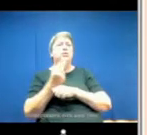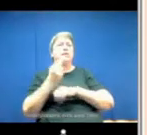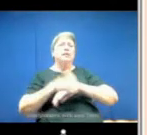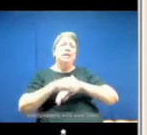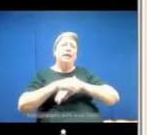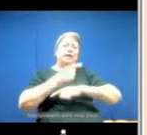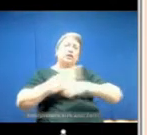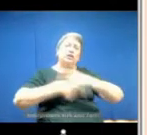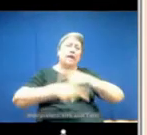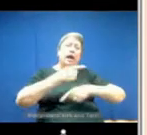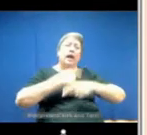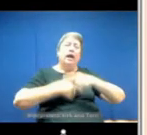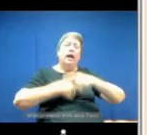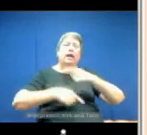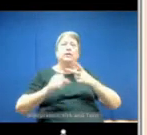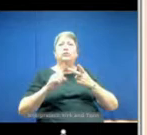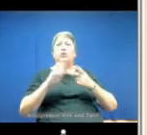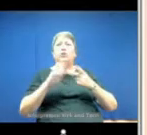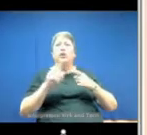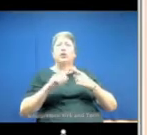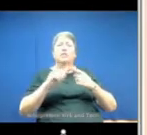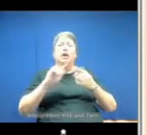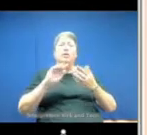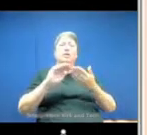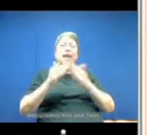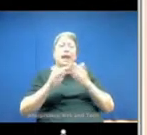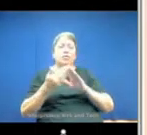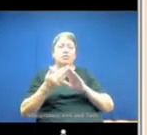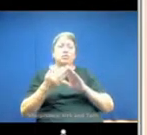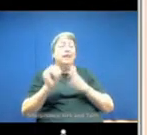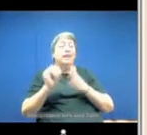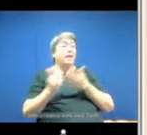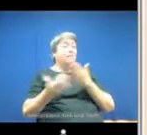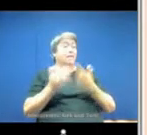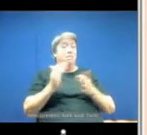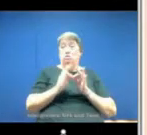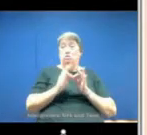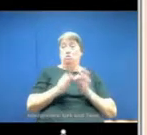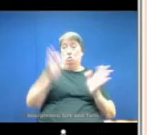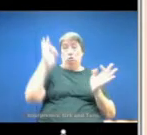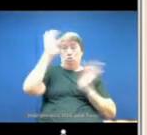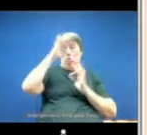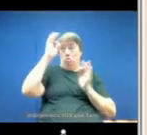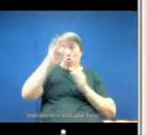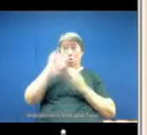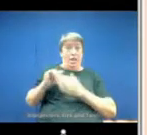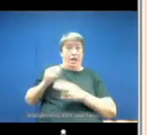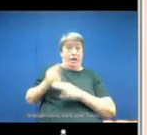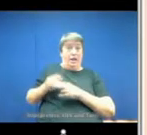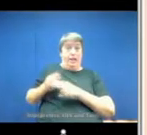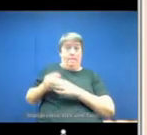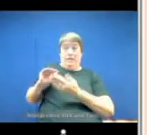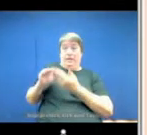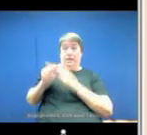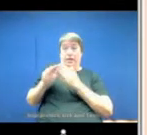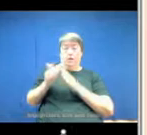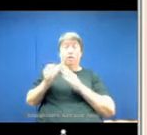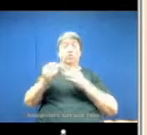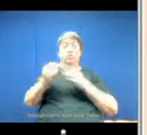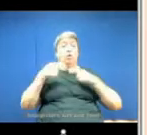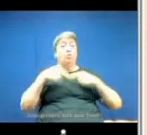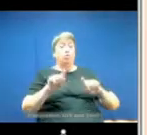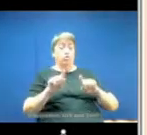to towns and cities that the interpreter was not familiar with. So during the deposition, the interpreter quite